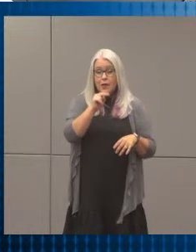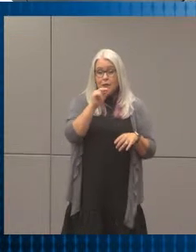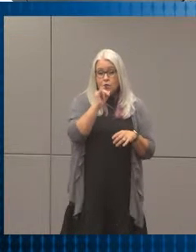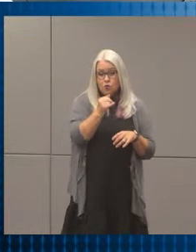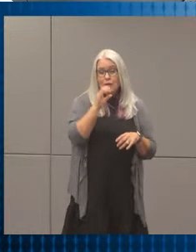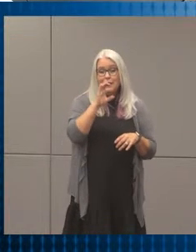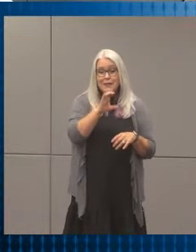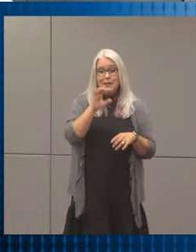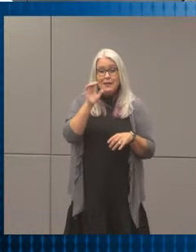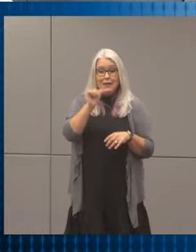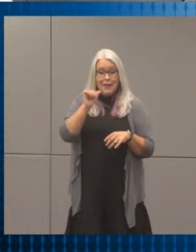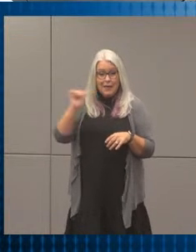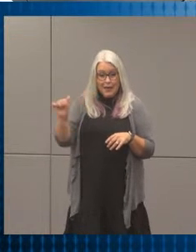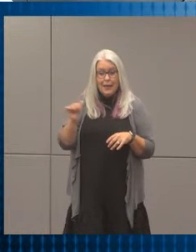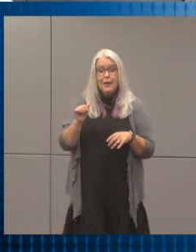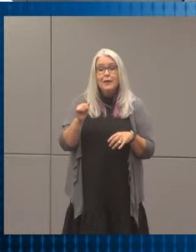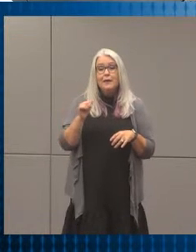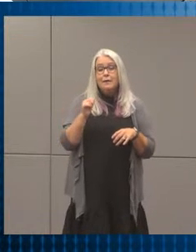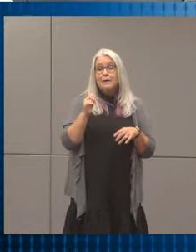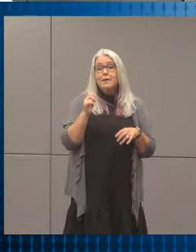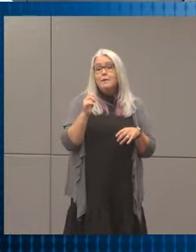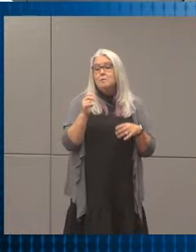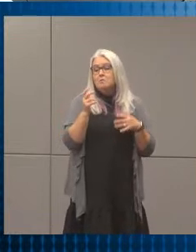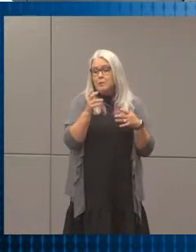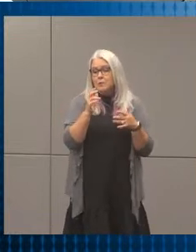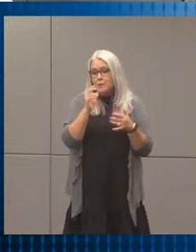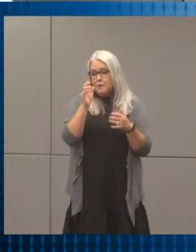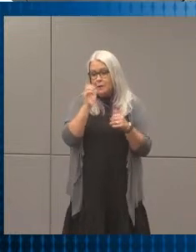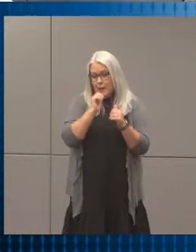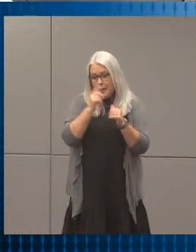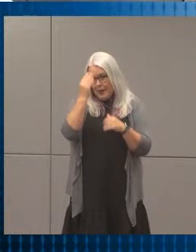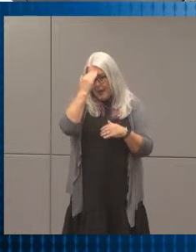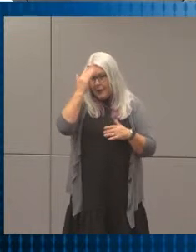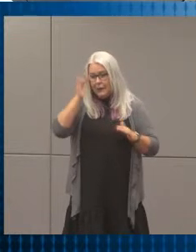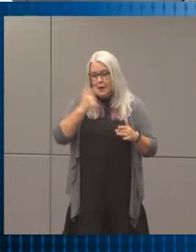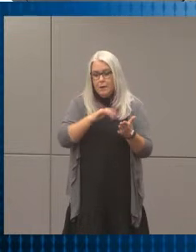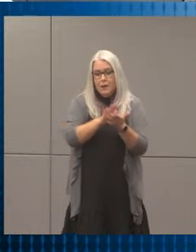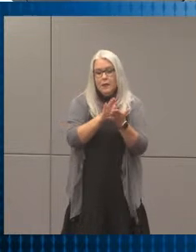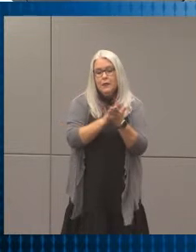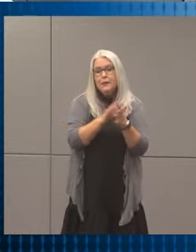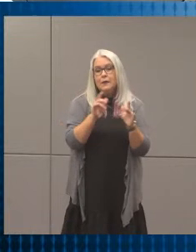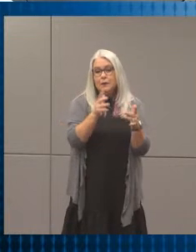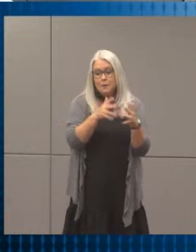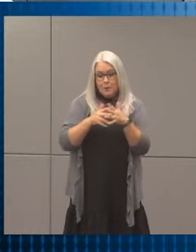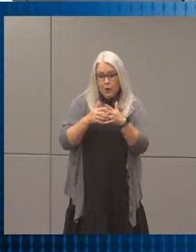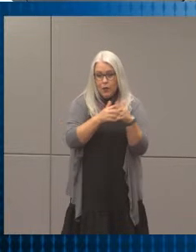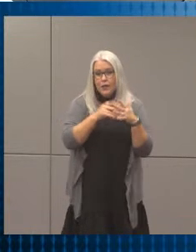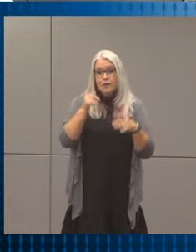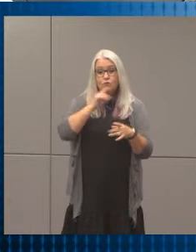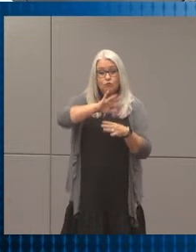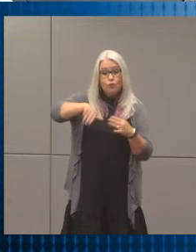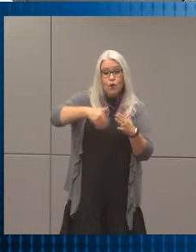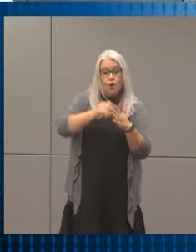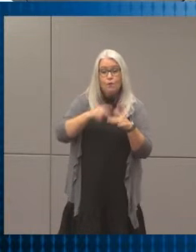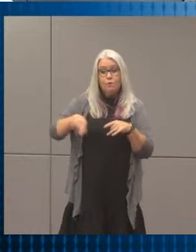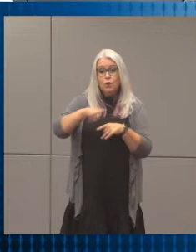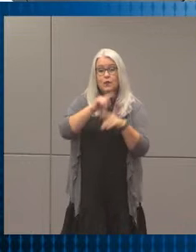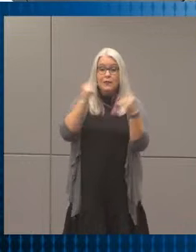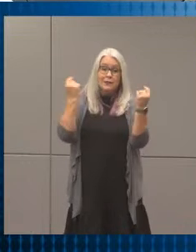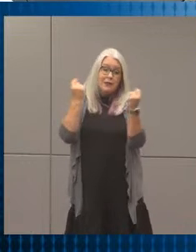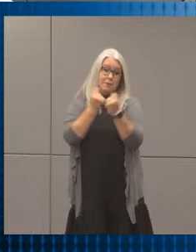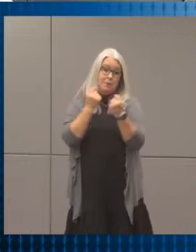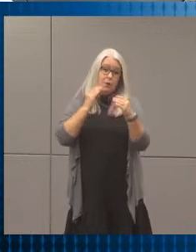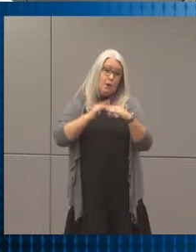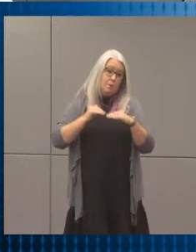NJCAA All-Academic American, All-American as a team, which means as a team they had above